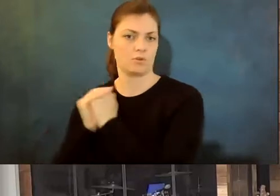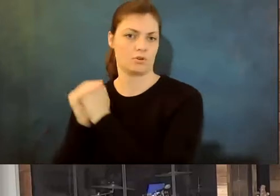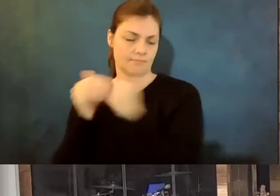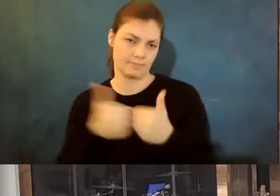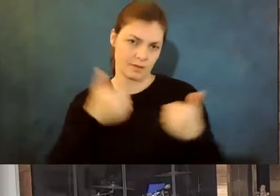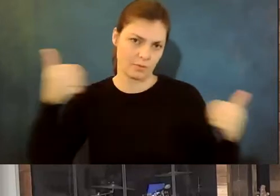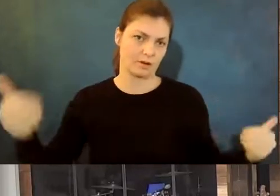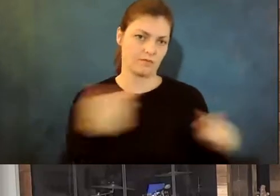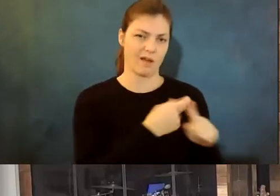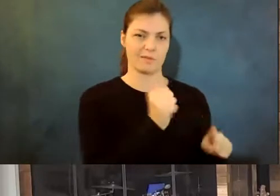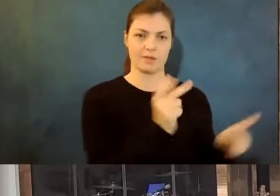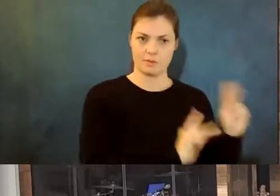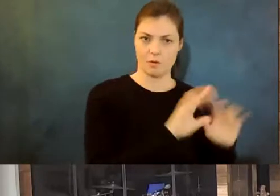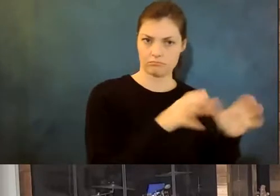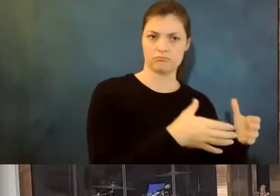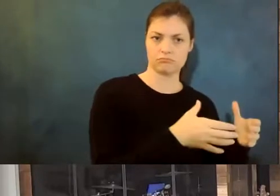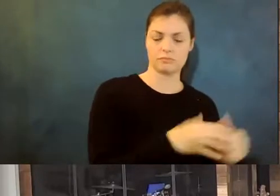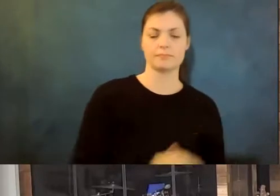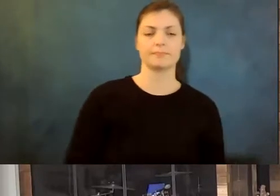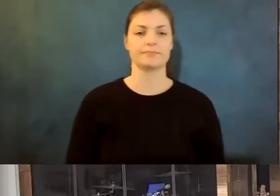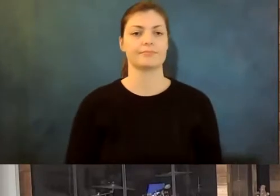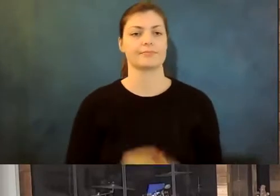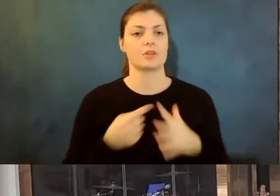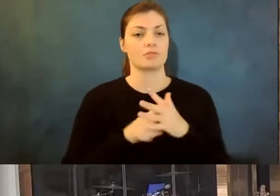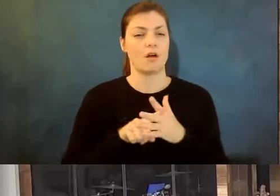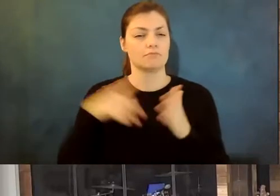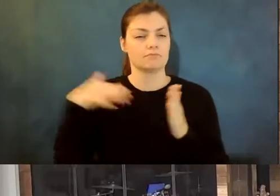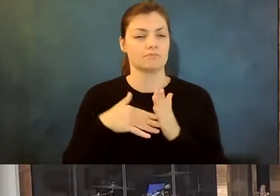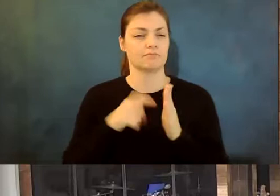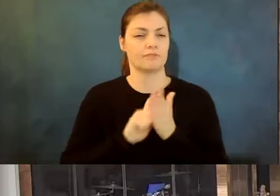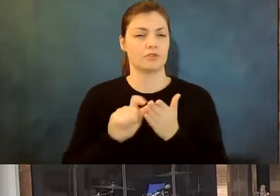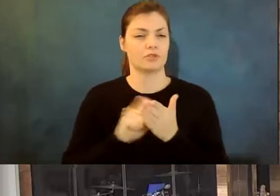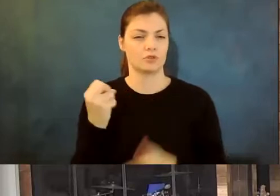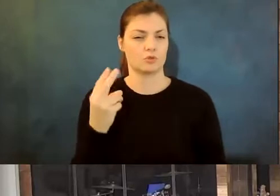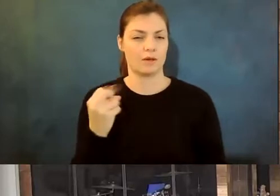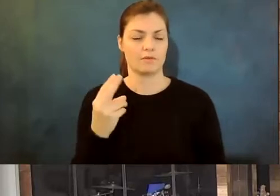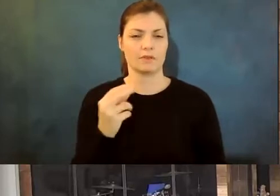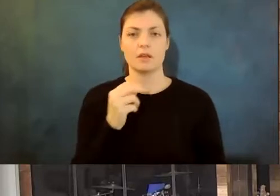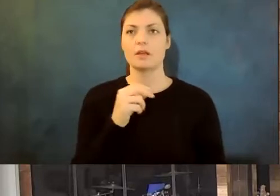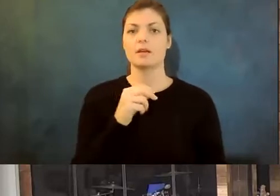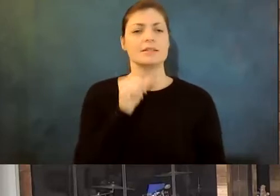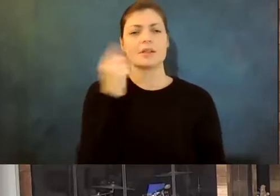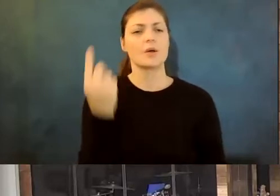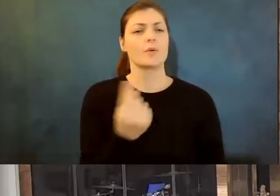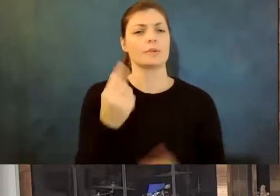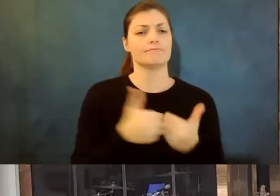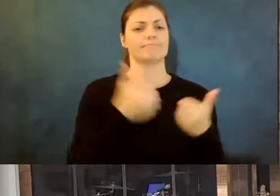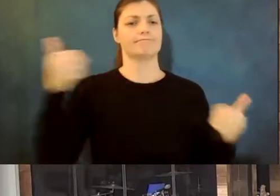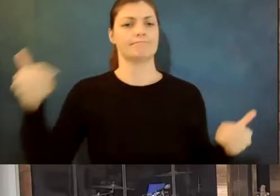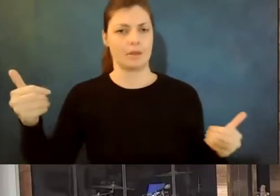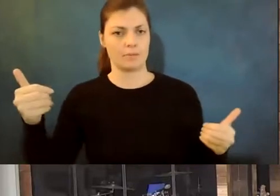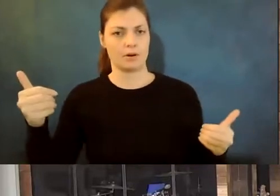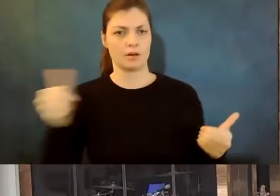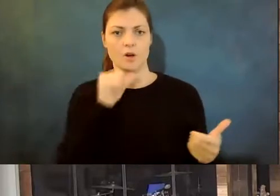in worship. We're going to pick up in verse 12. Not just set apart in worship and prayer. Not just repenting, but pursuing his